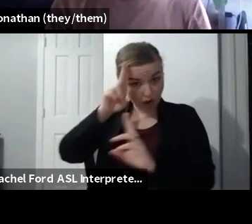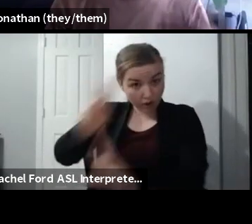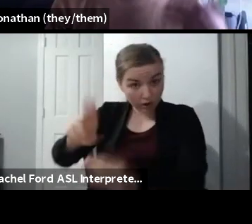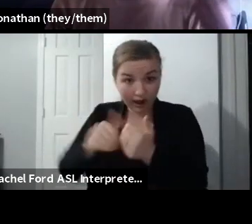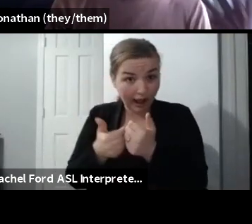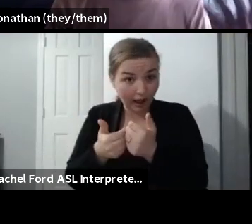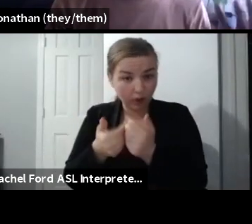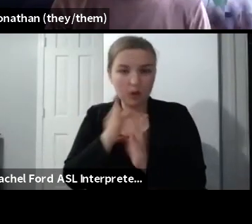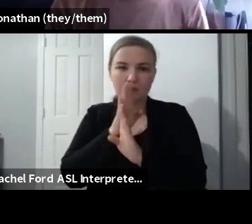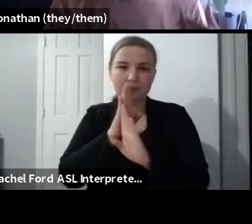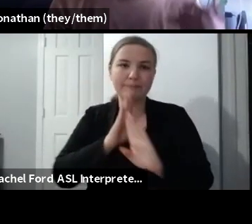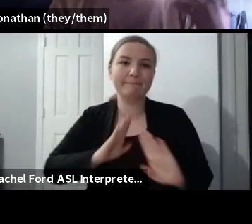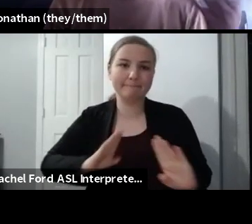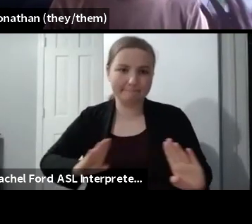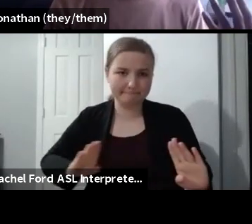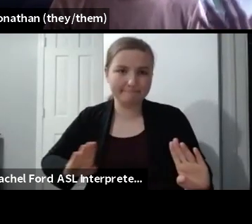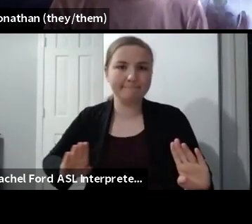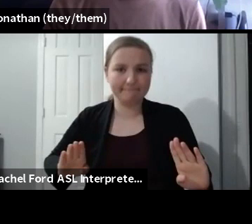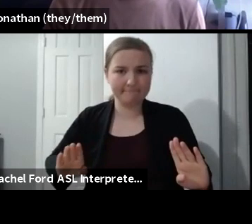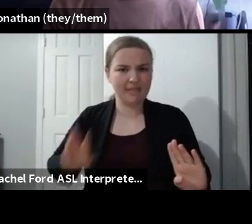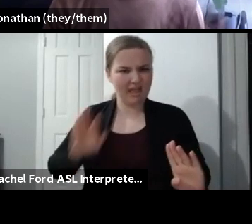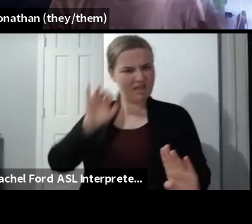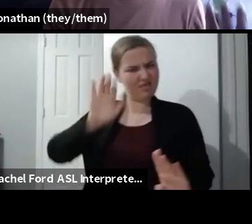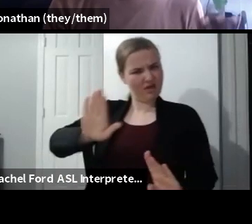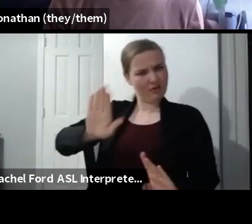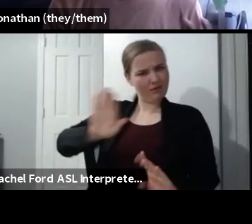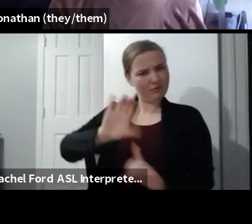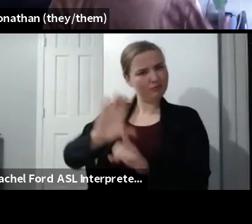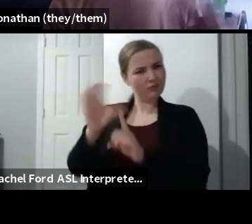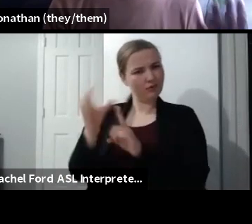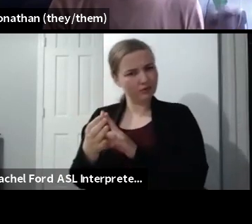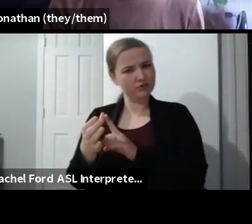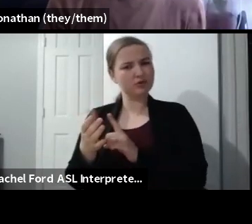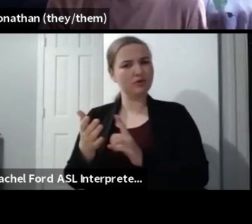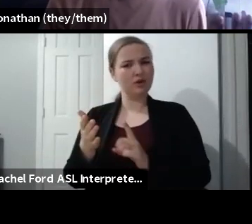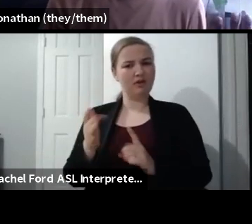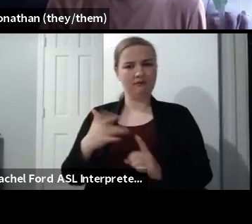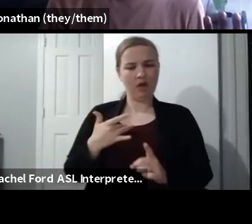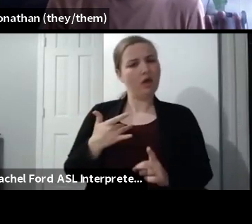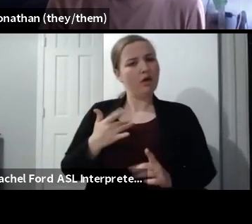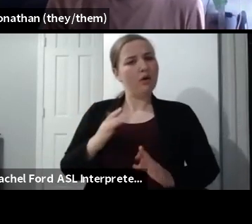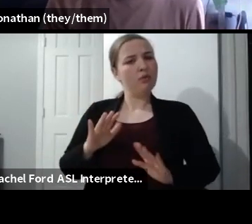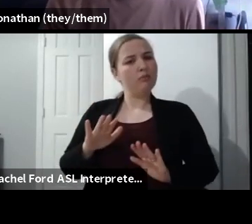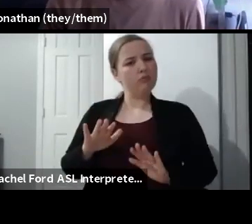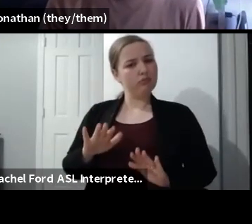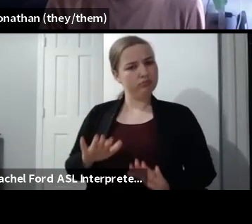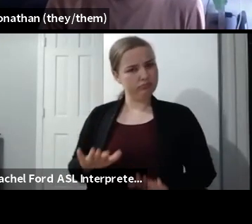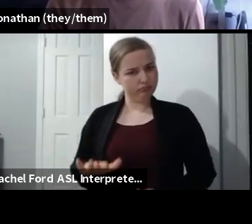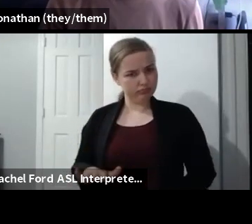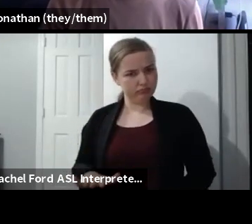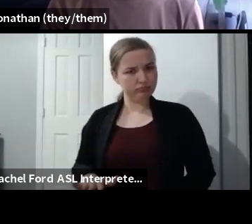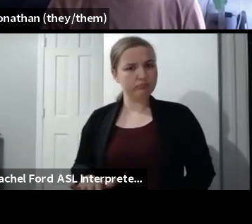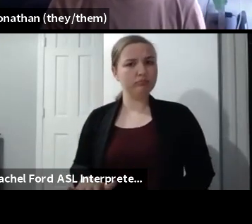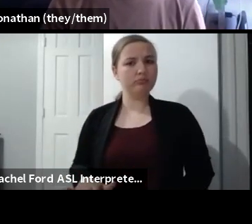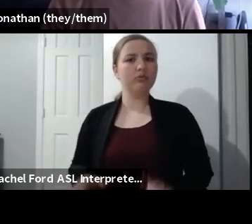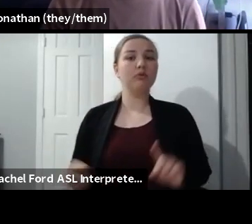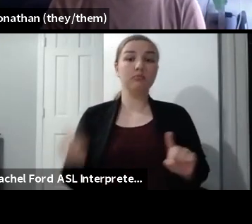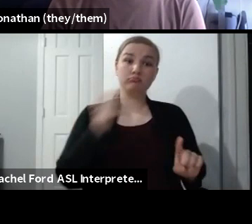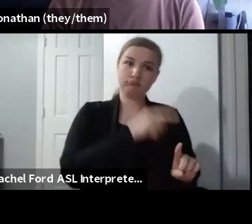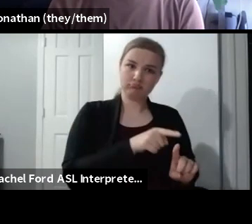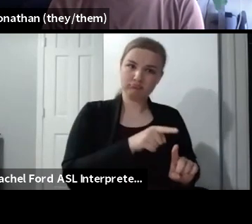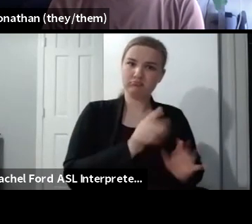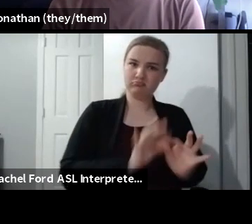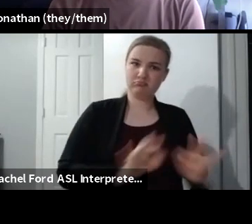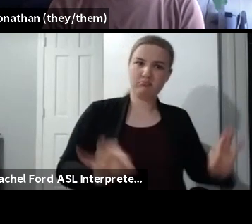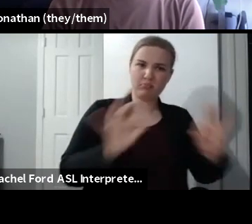like affect or high vibe or, you know, like cool or feel or feeling, prioritizing feeling, which that